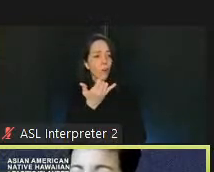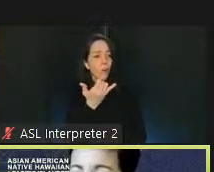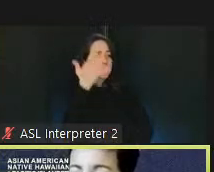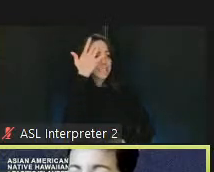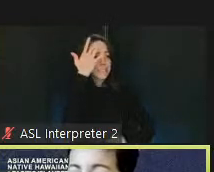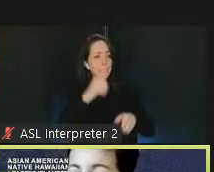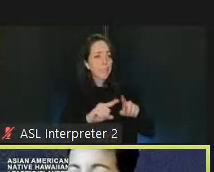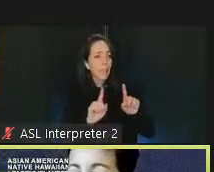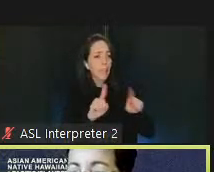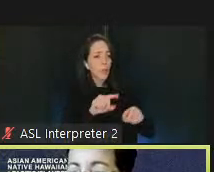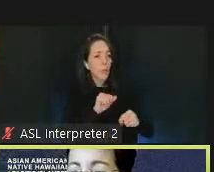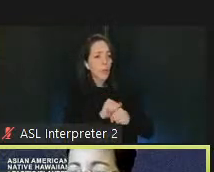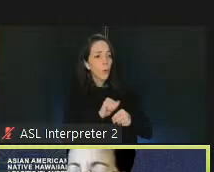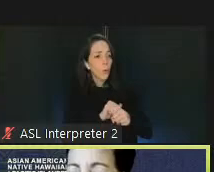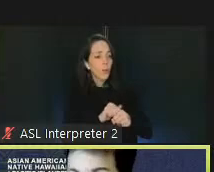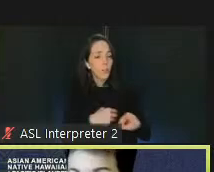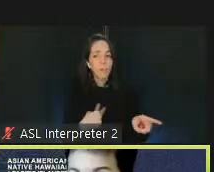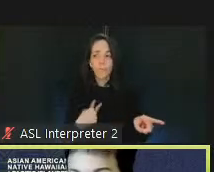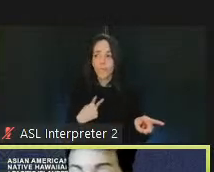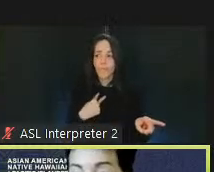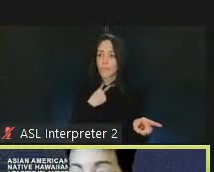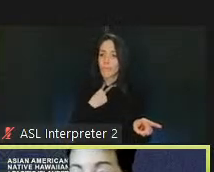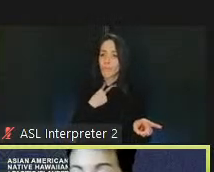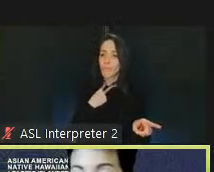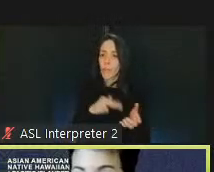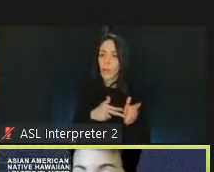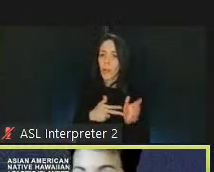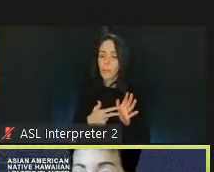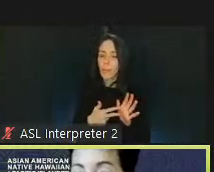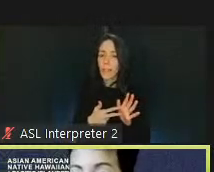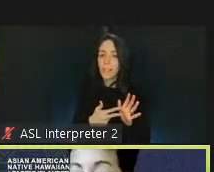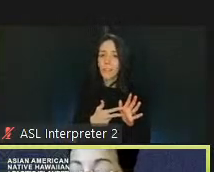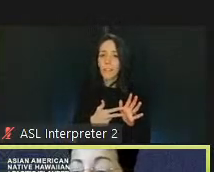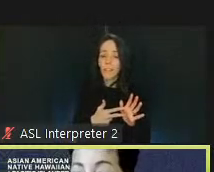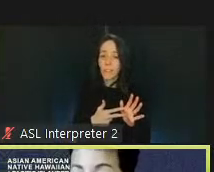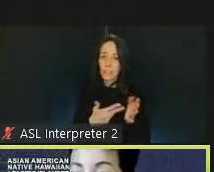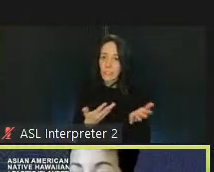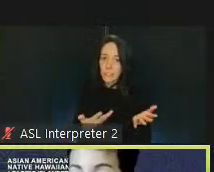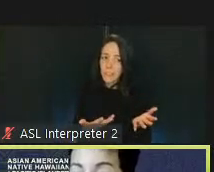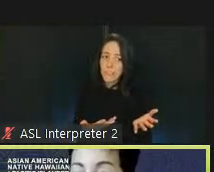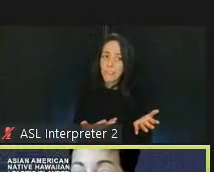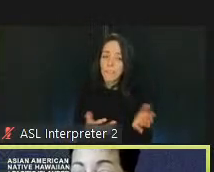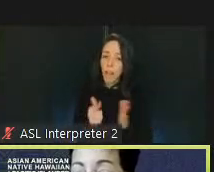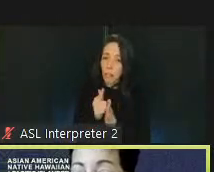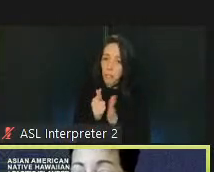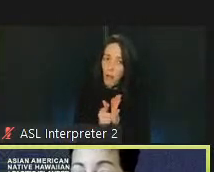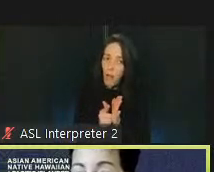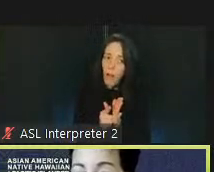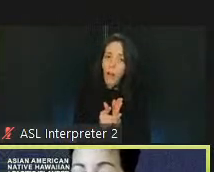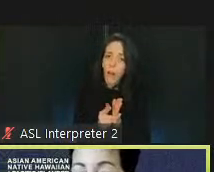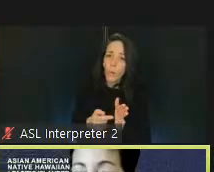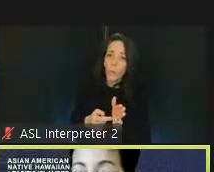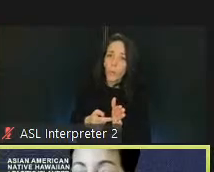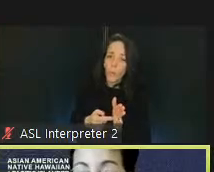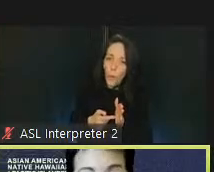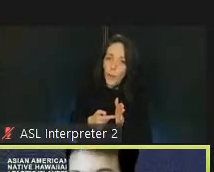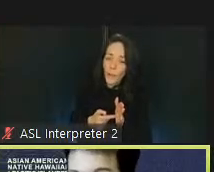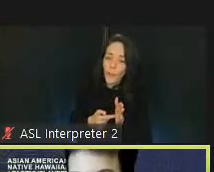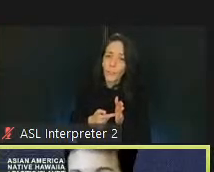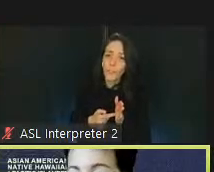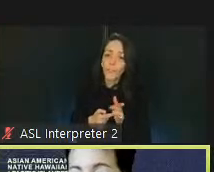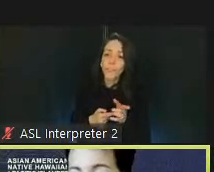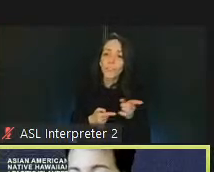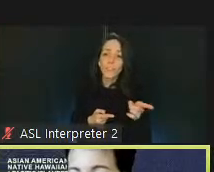that requires, due to statutory requirements, requires someone to